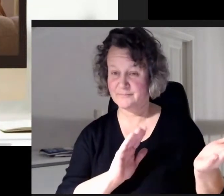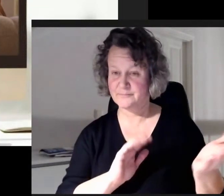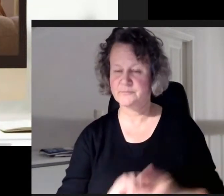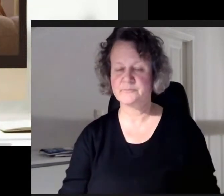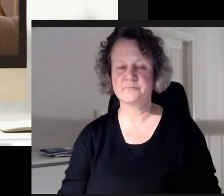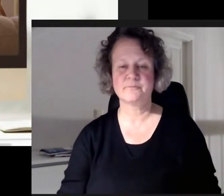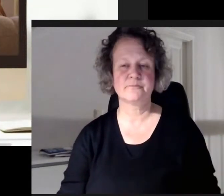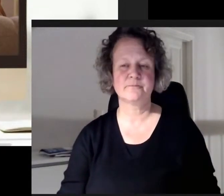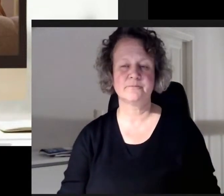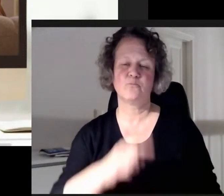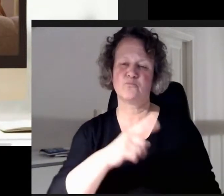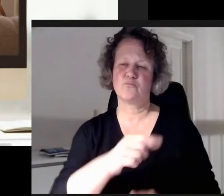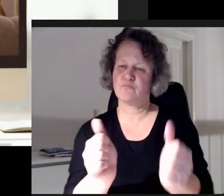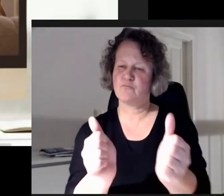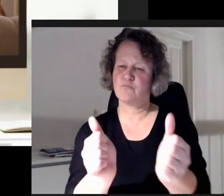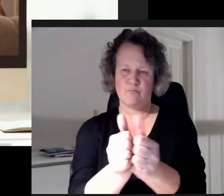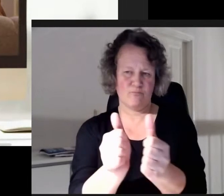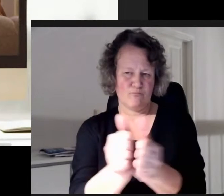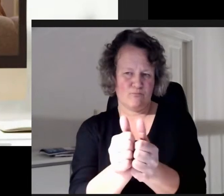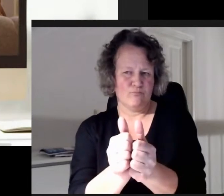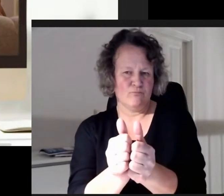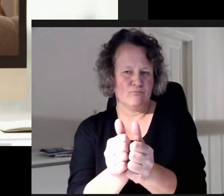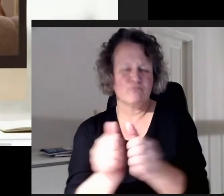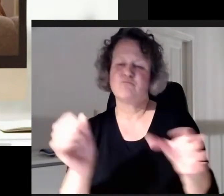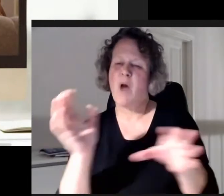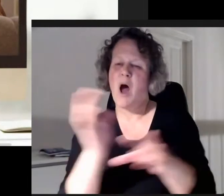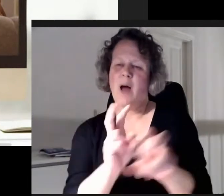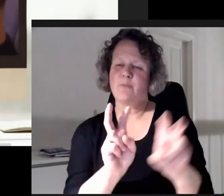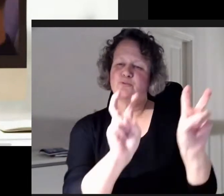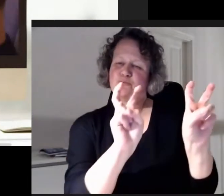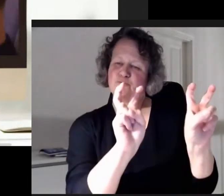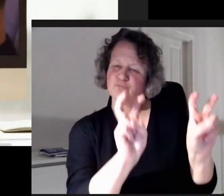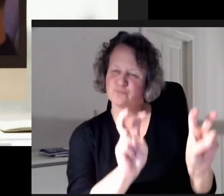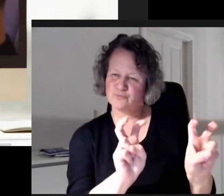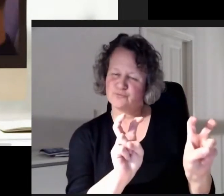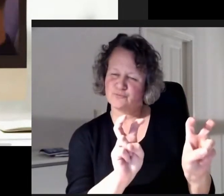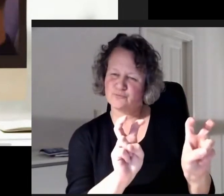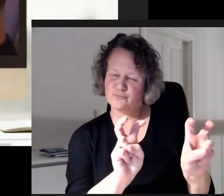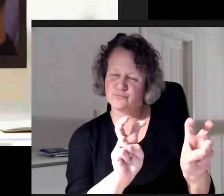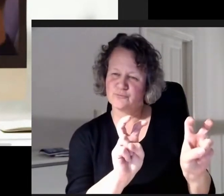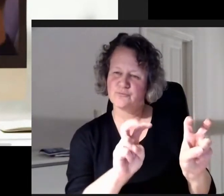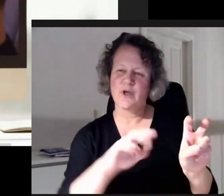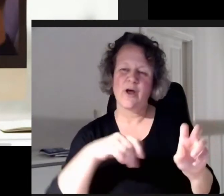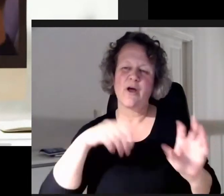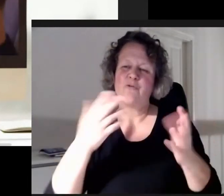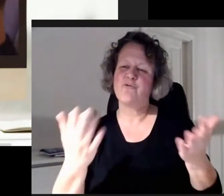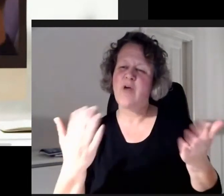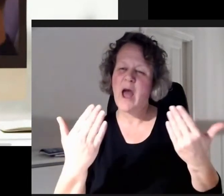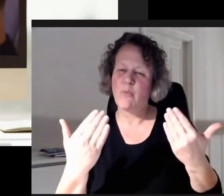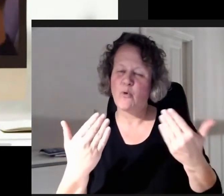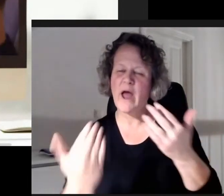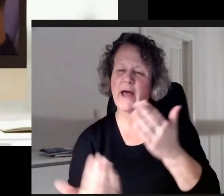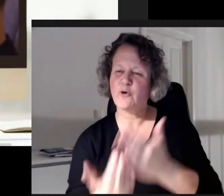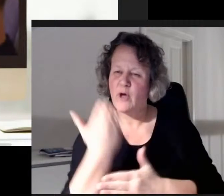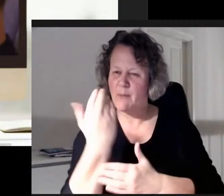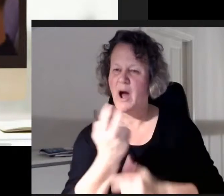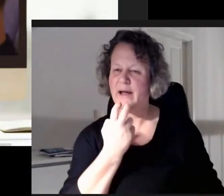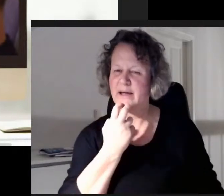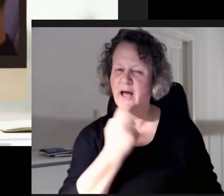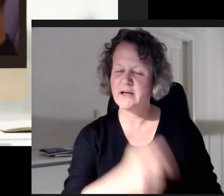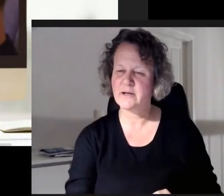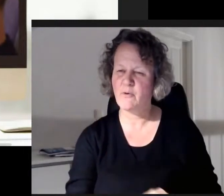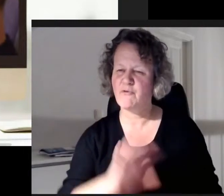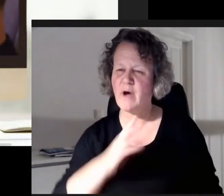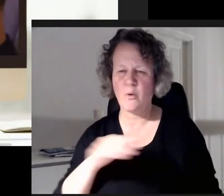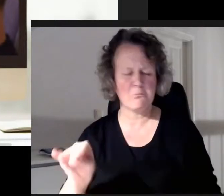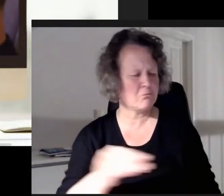example. It's also something about climate. This is a couple watching an advertising spot,